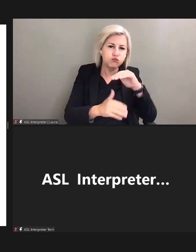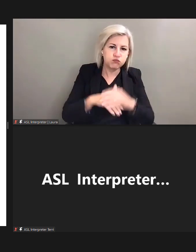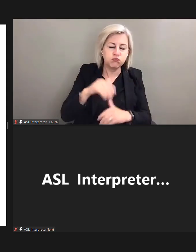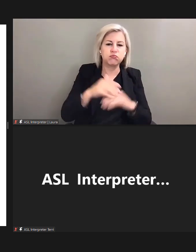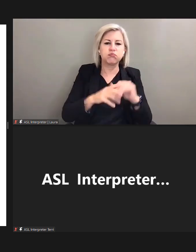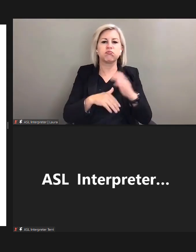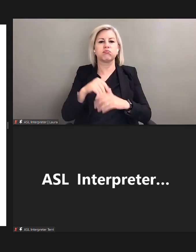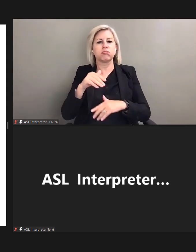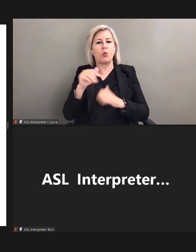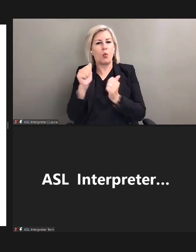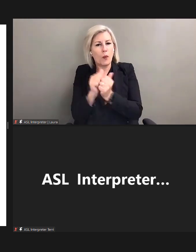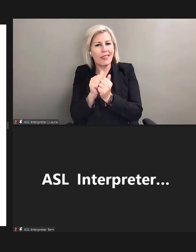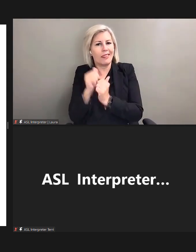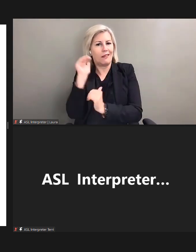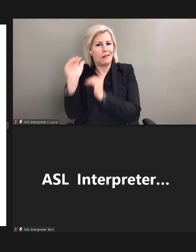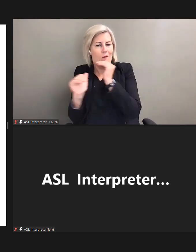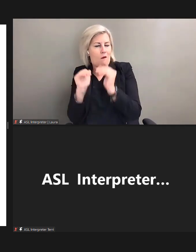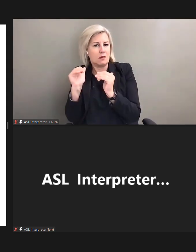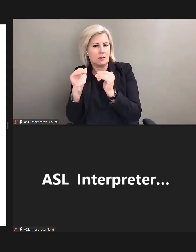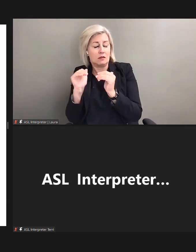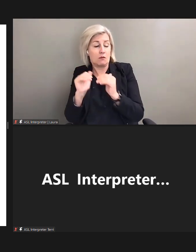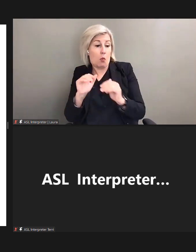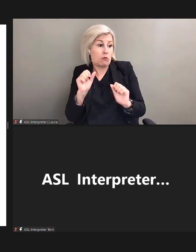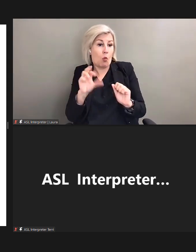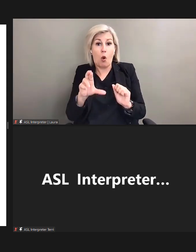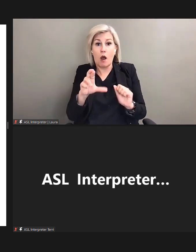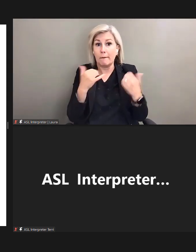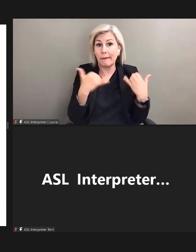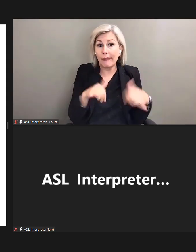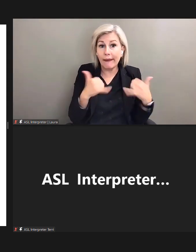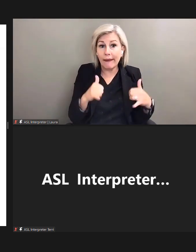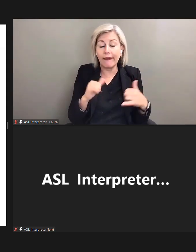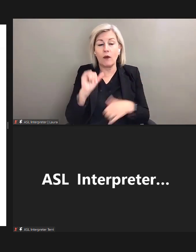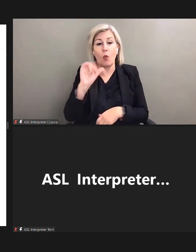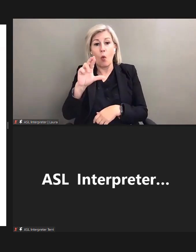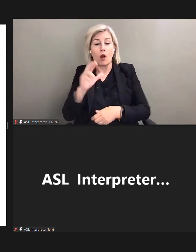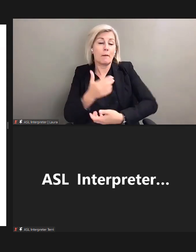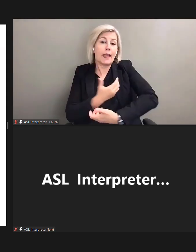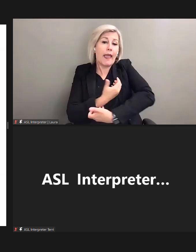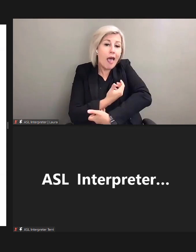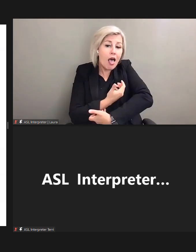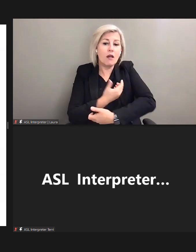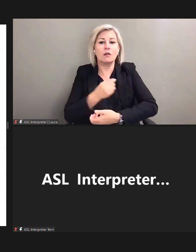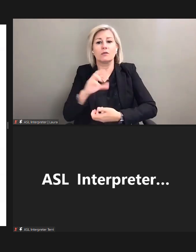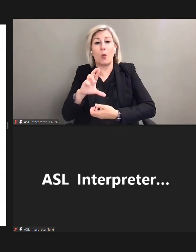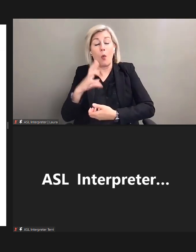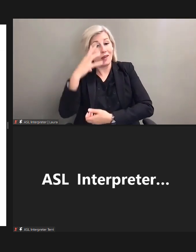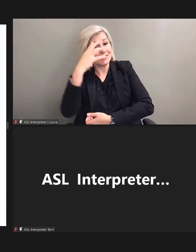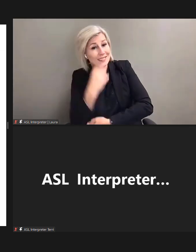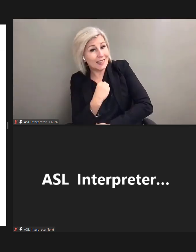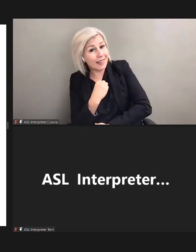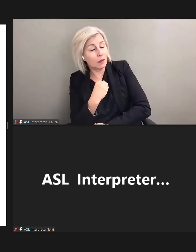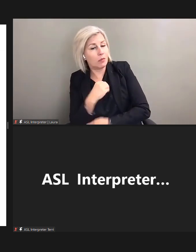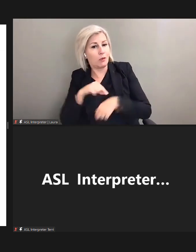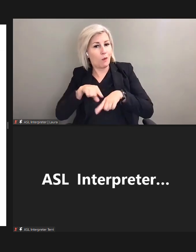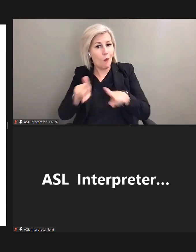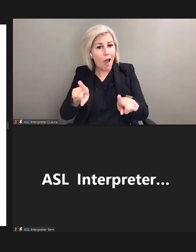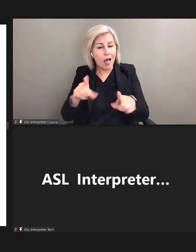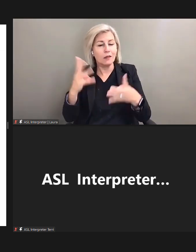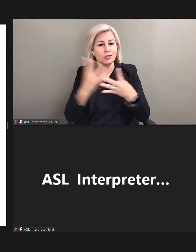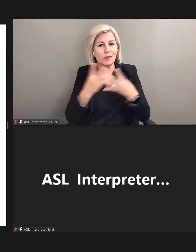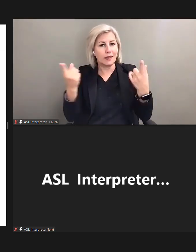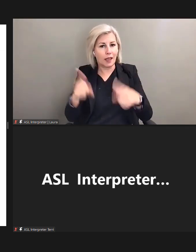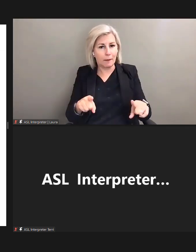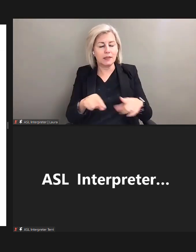the screening, and where they can play with a toy or be held or even sleep while the screening is conducted. And we're going to